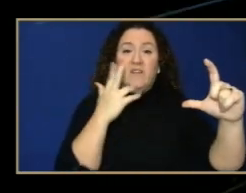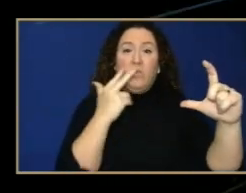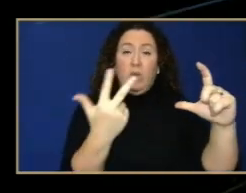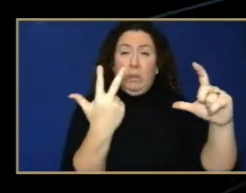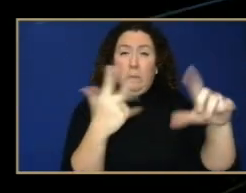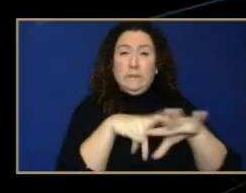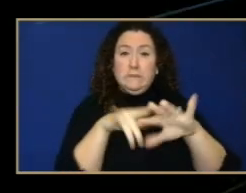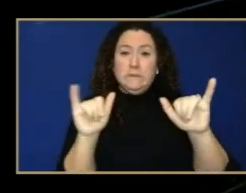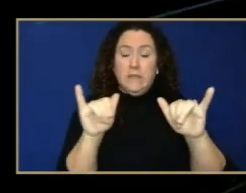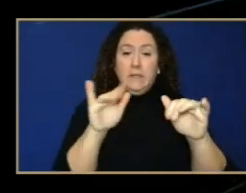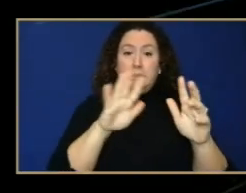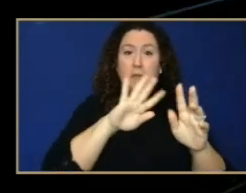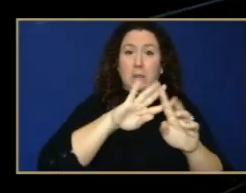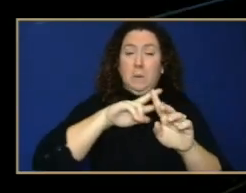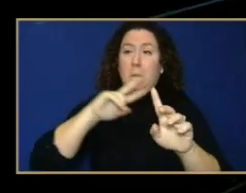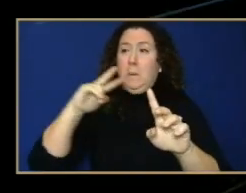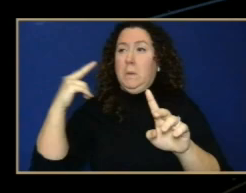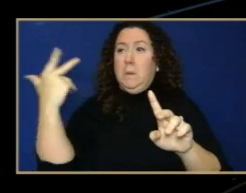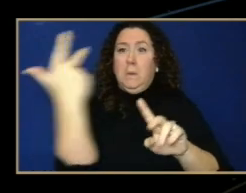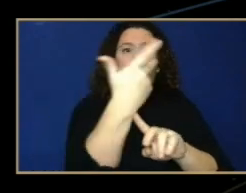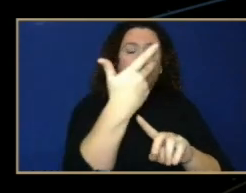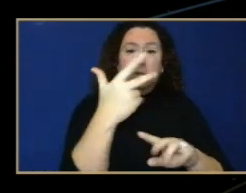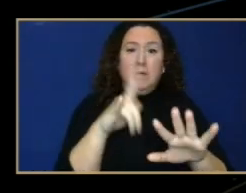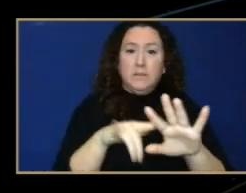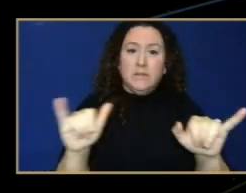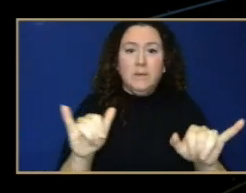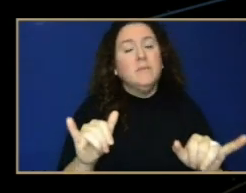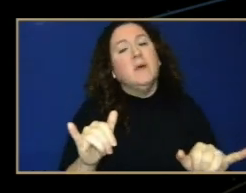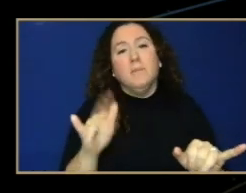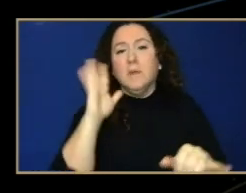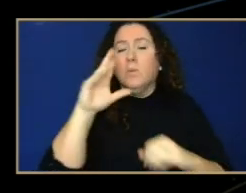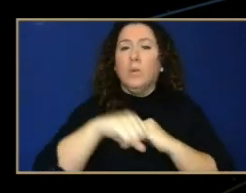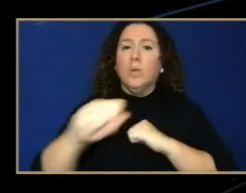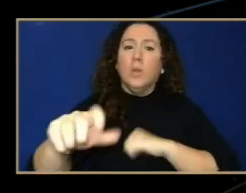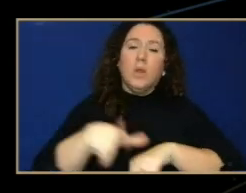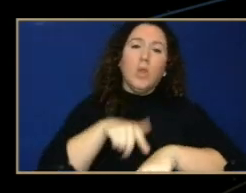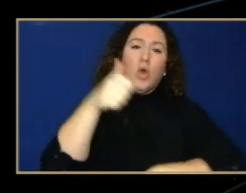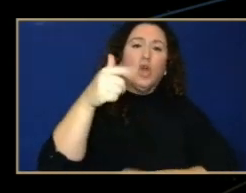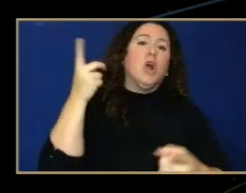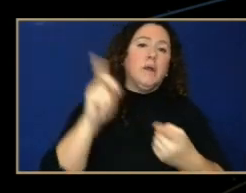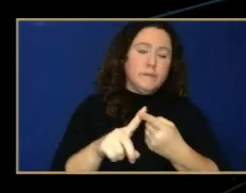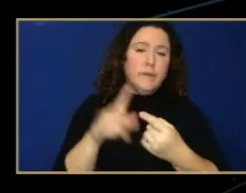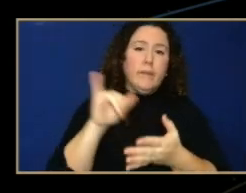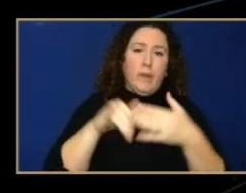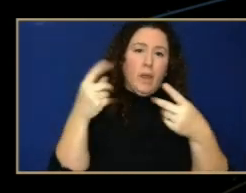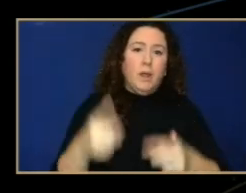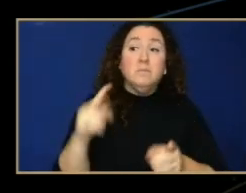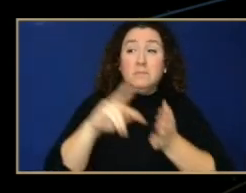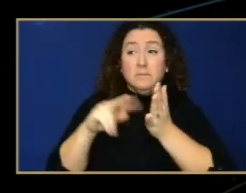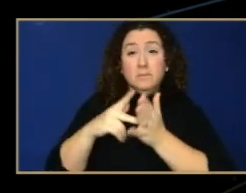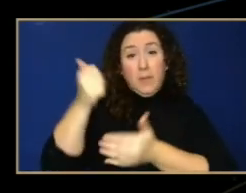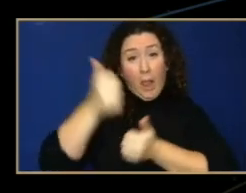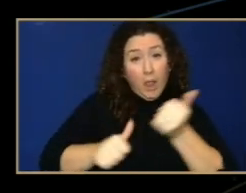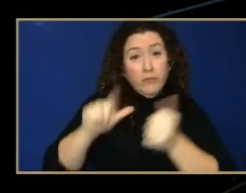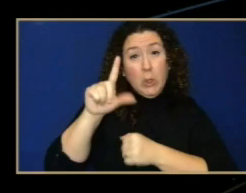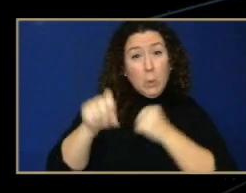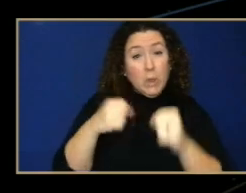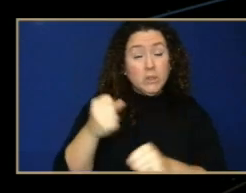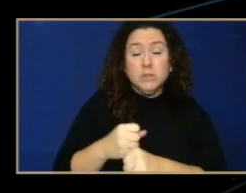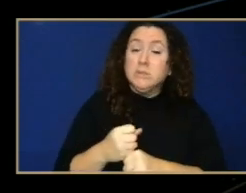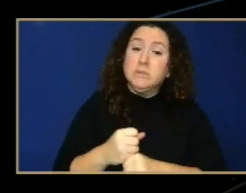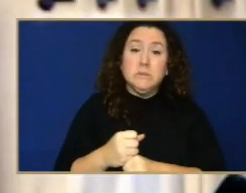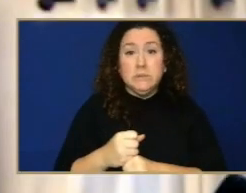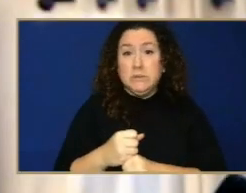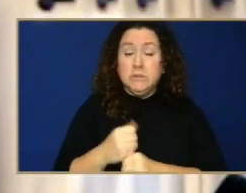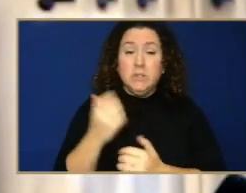going to take longer for them to all get lined up at the same time. So instead of waiting every 20 years, it might be, depending on which planet it is you might